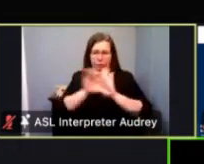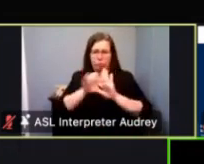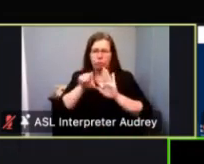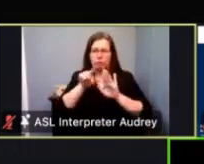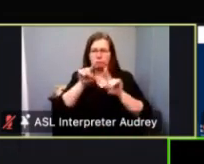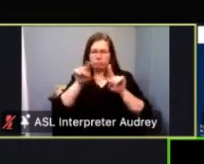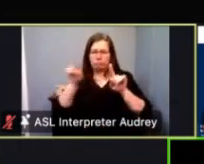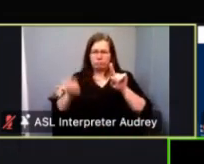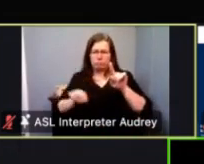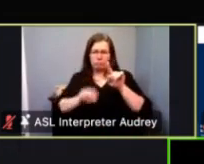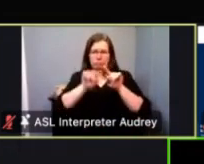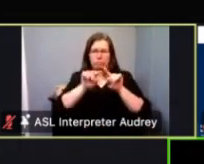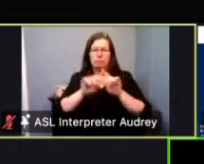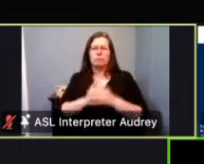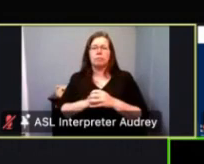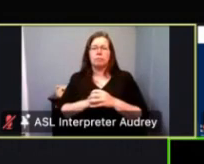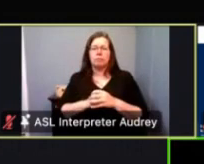slide